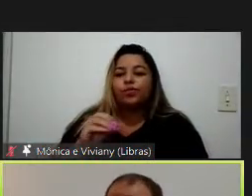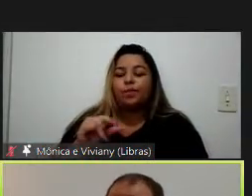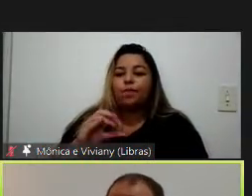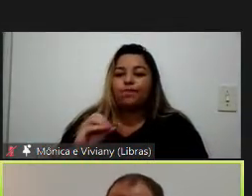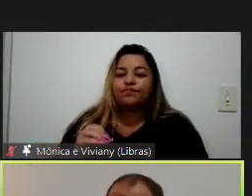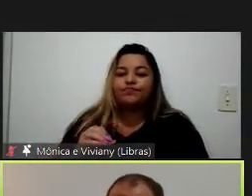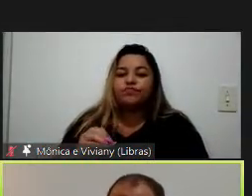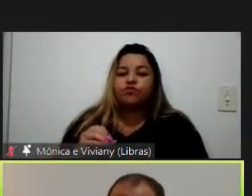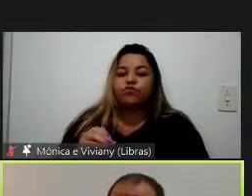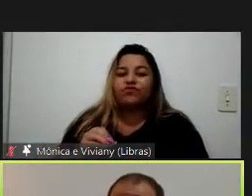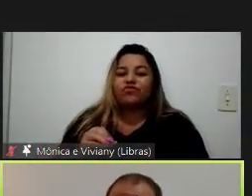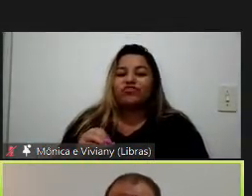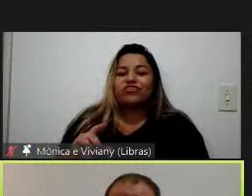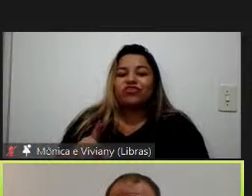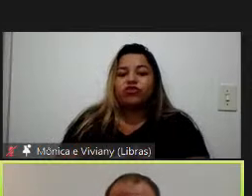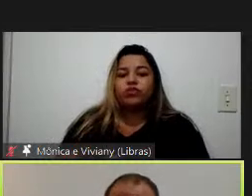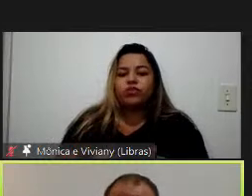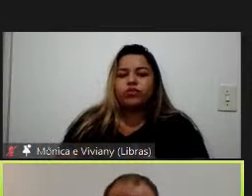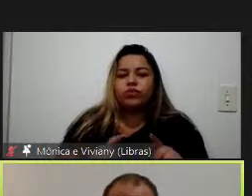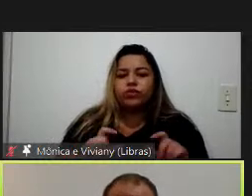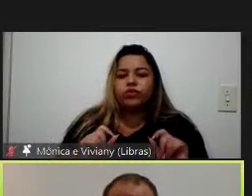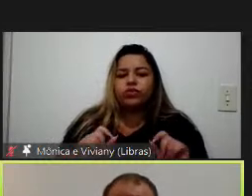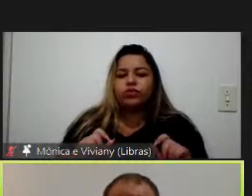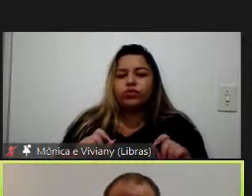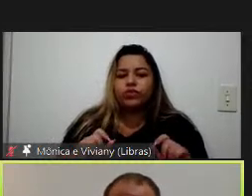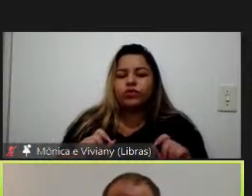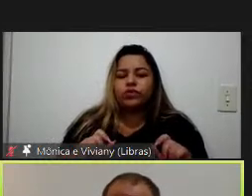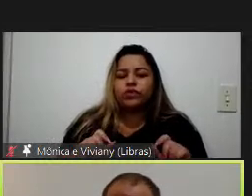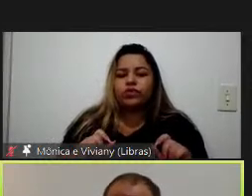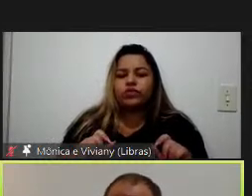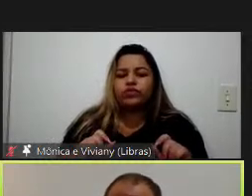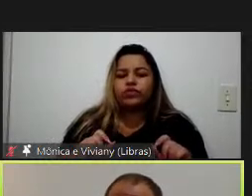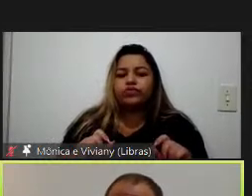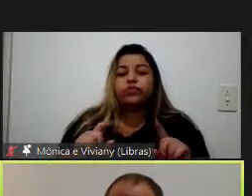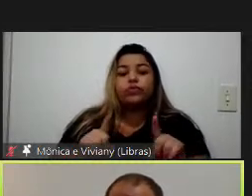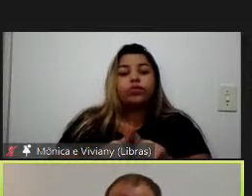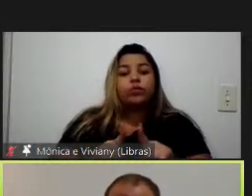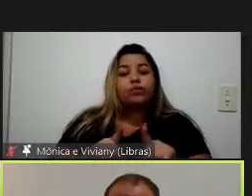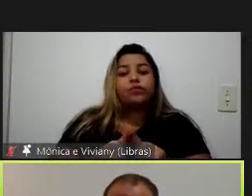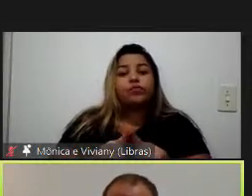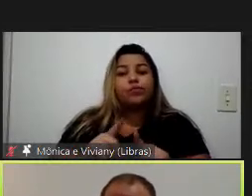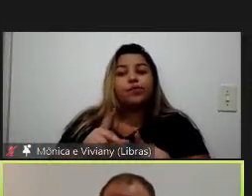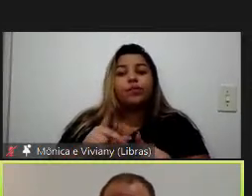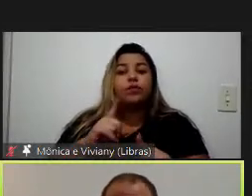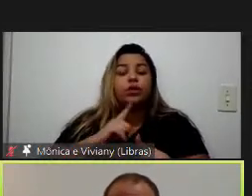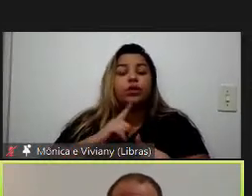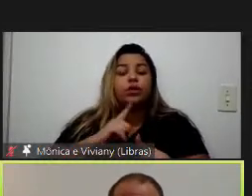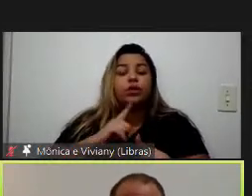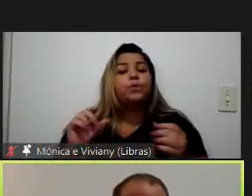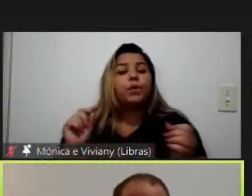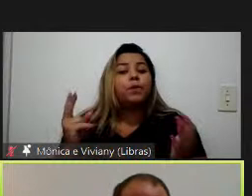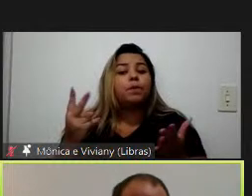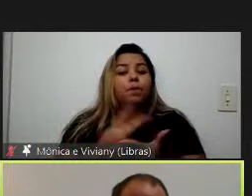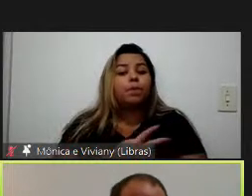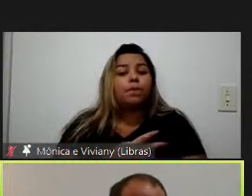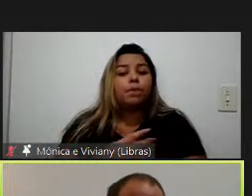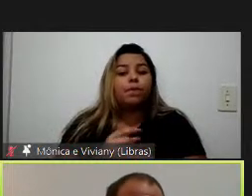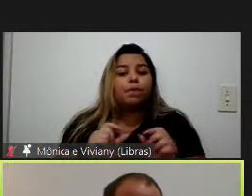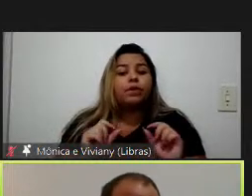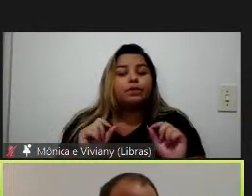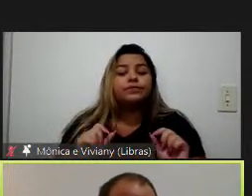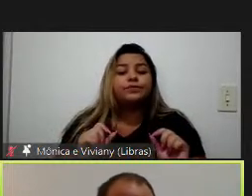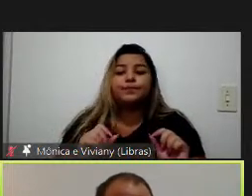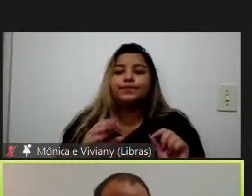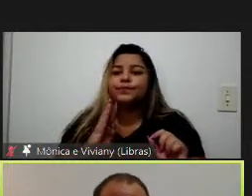own body, within the body of individuals. So this is a biomedical perspective. Then there's a